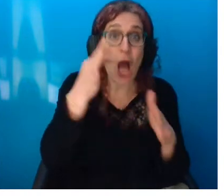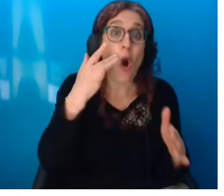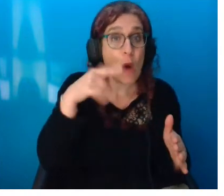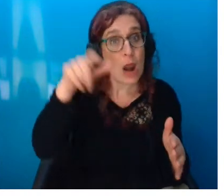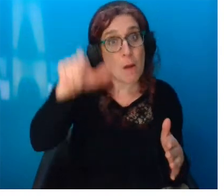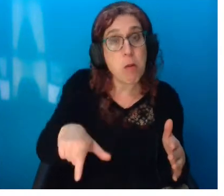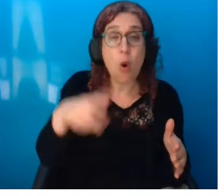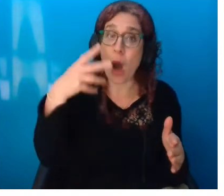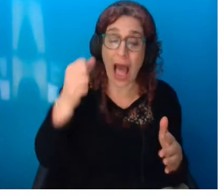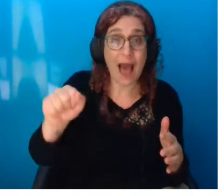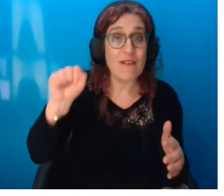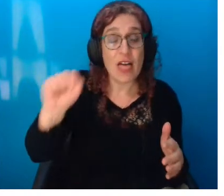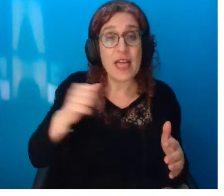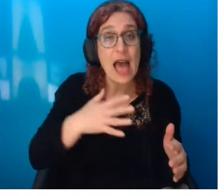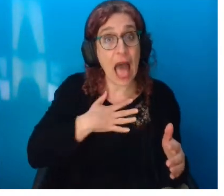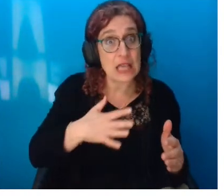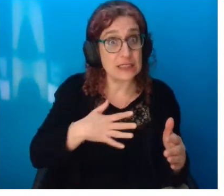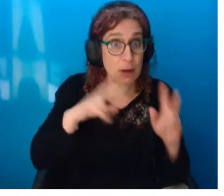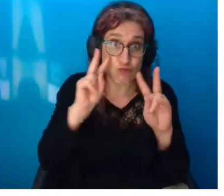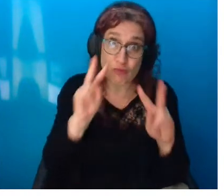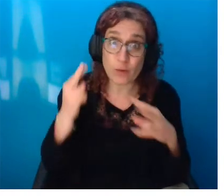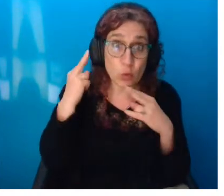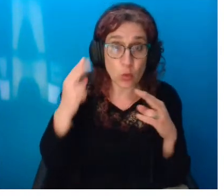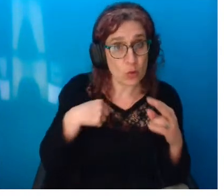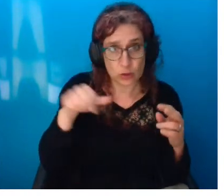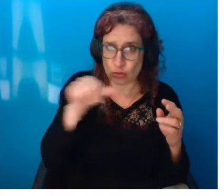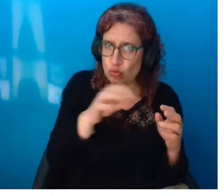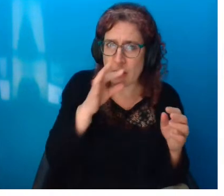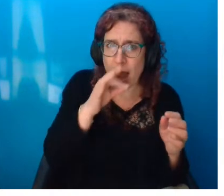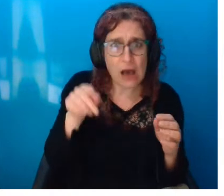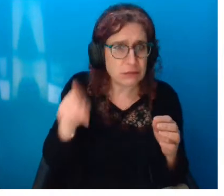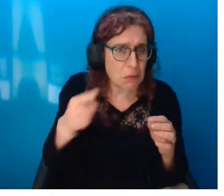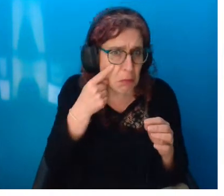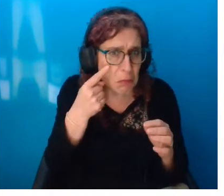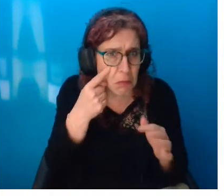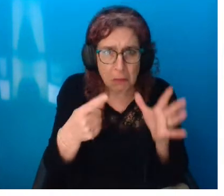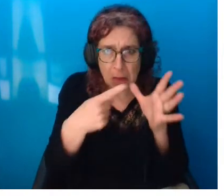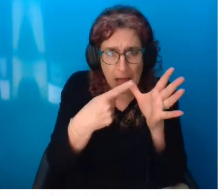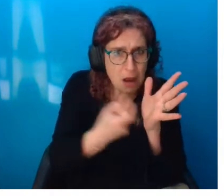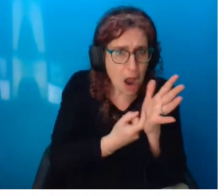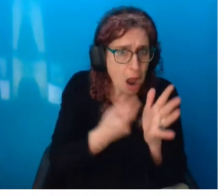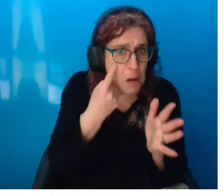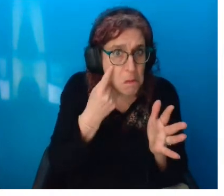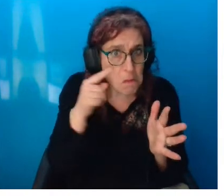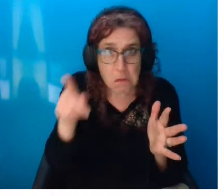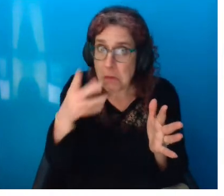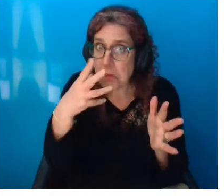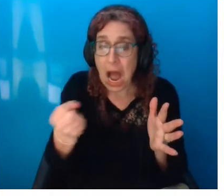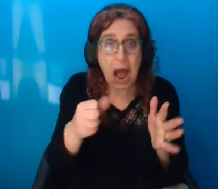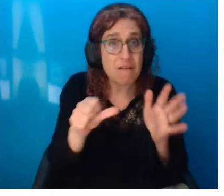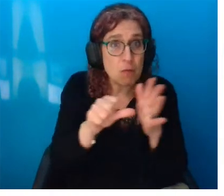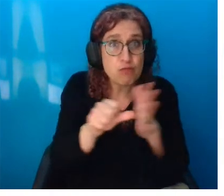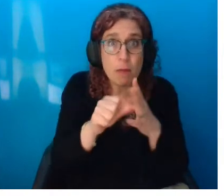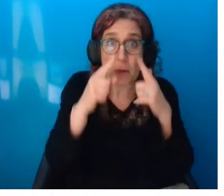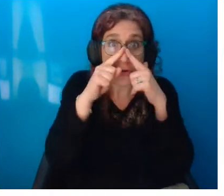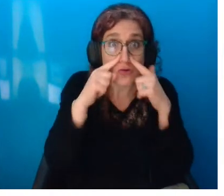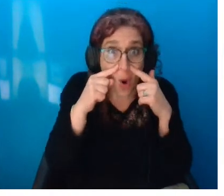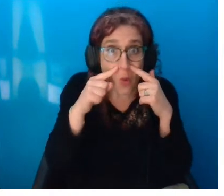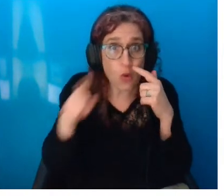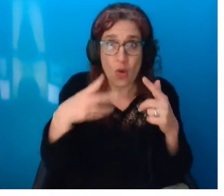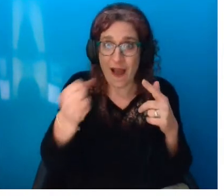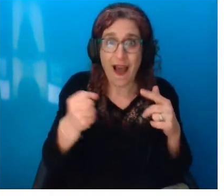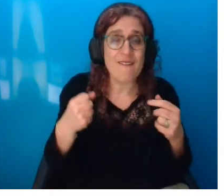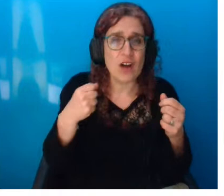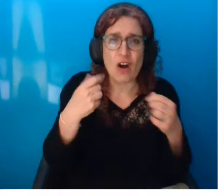to identify allergic rhinitis. Have you noticed any problems with your nose? Do you have a runny or blocked